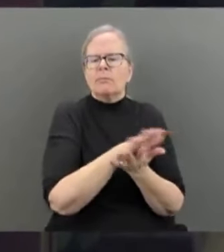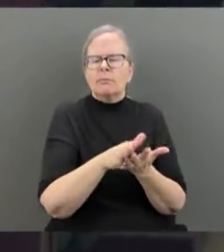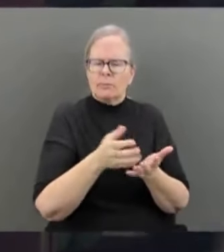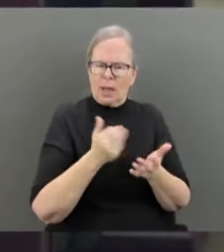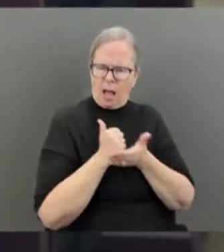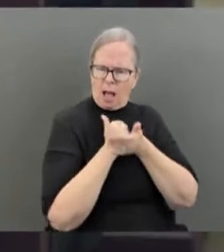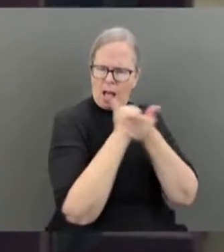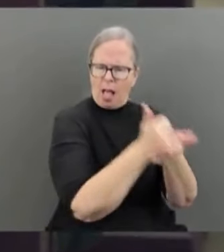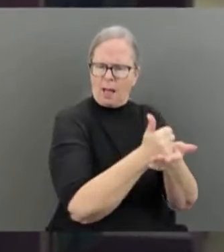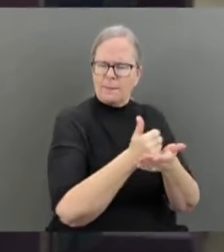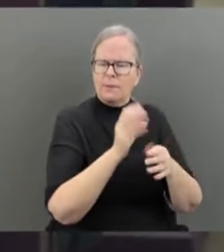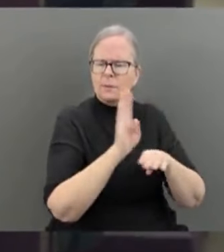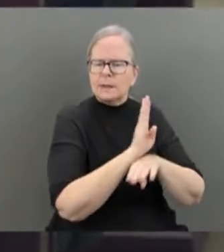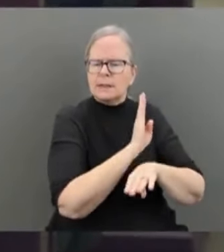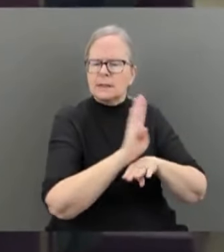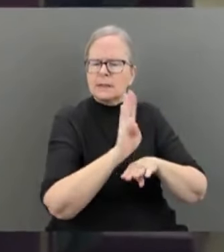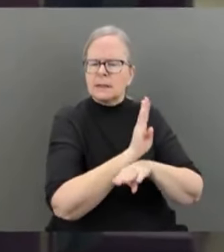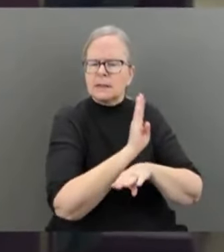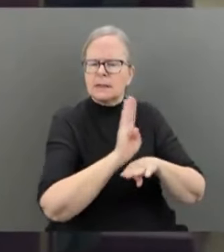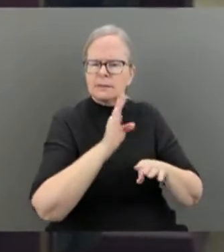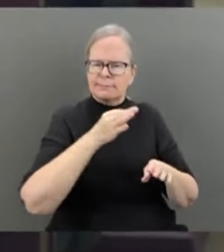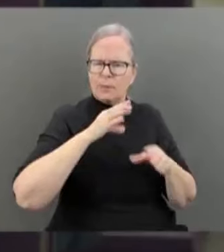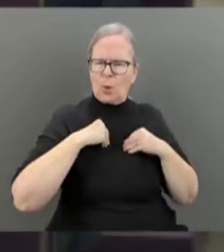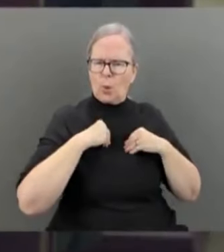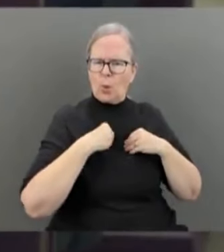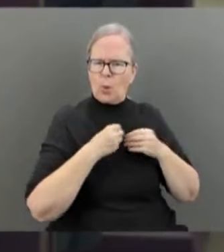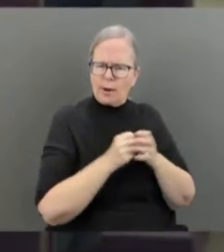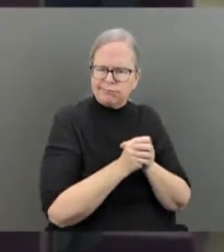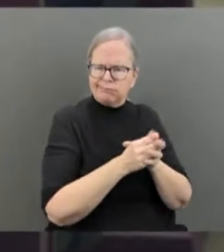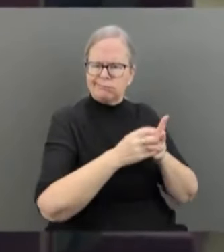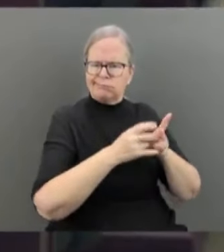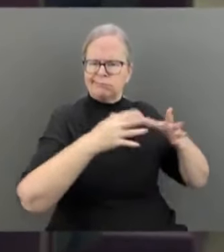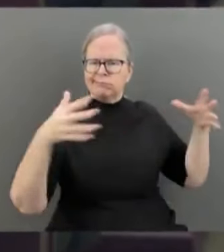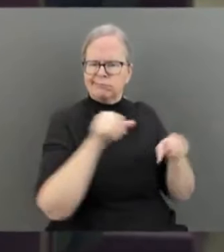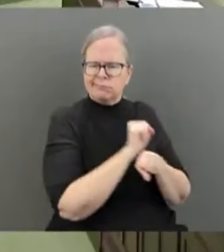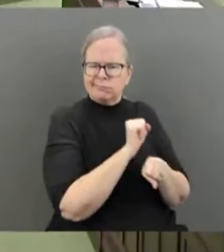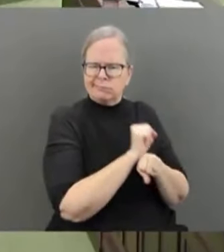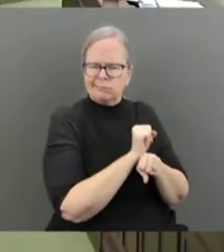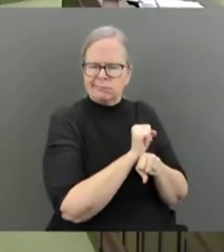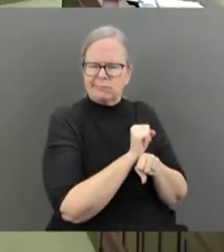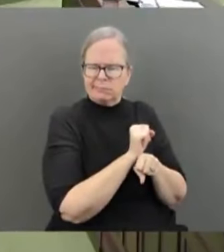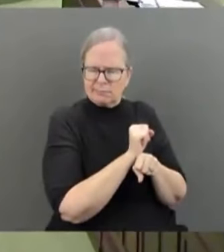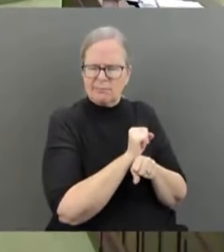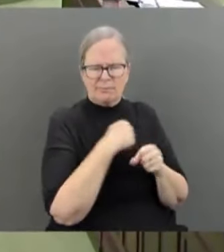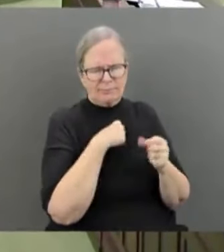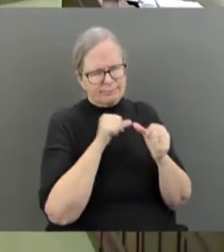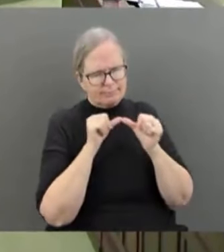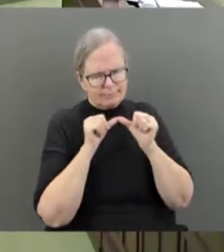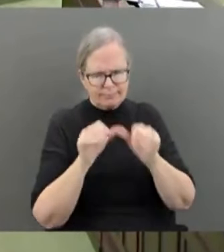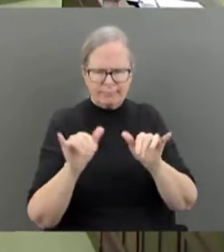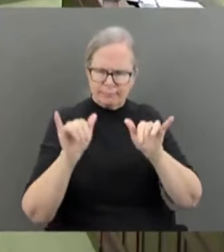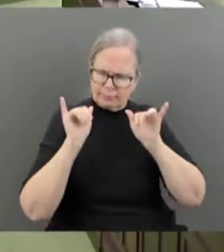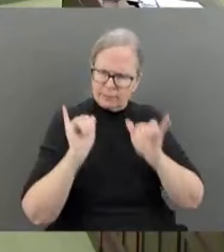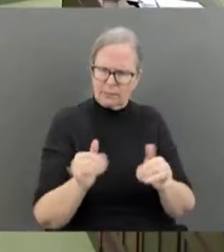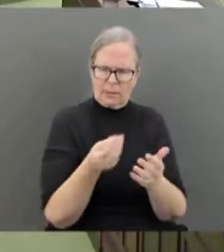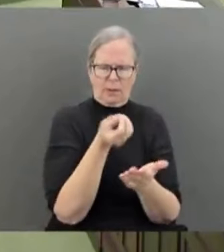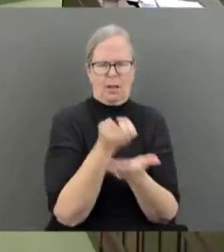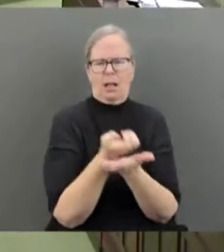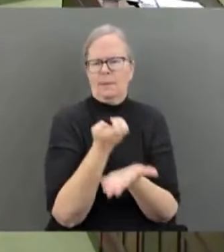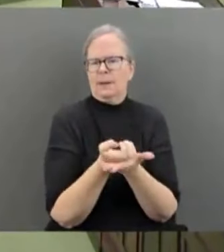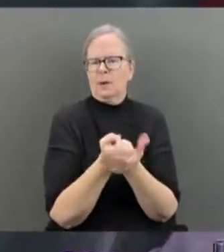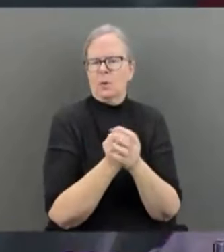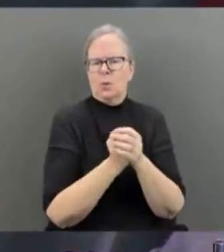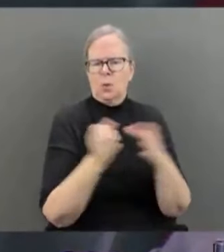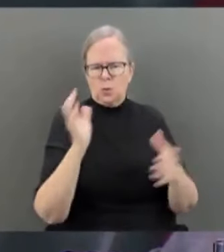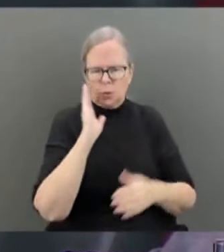Mr. Speaker, we continue to work with industry partners to support economic growth. The Honourable Member. Thank you, Mr. Speaker. Given